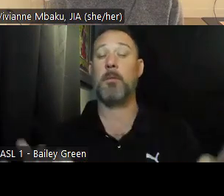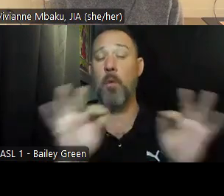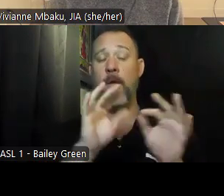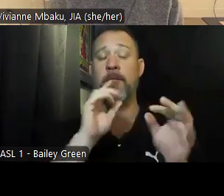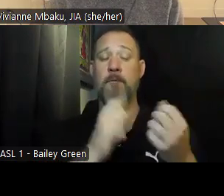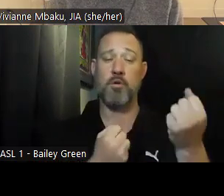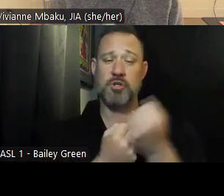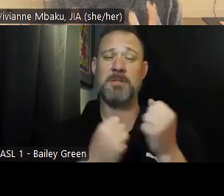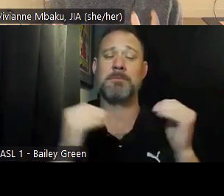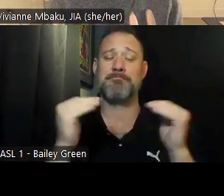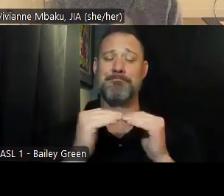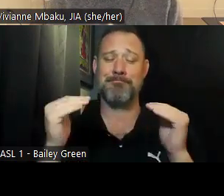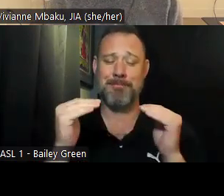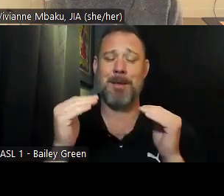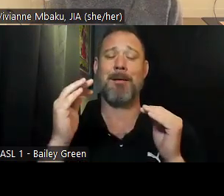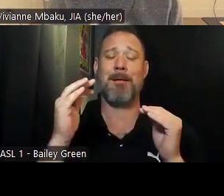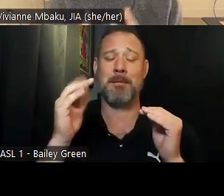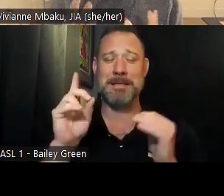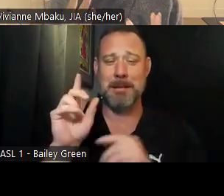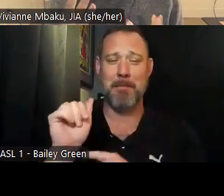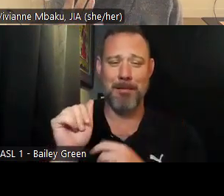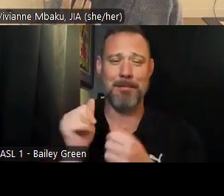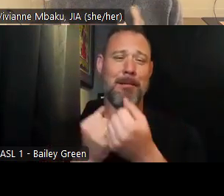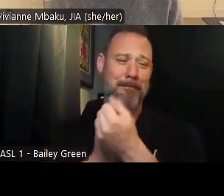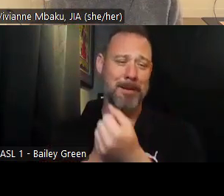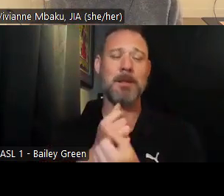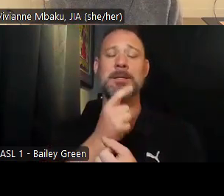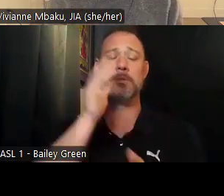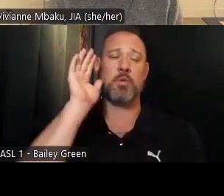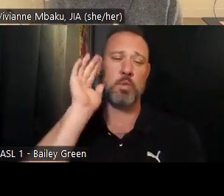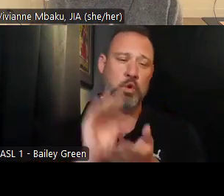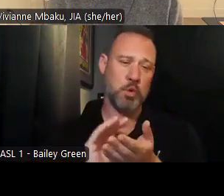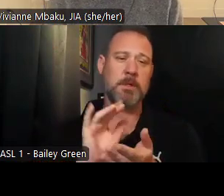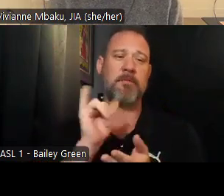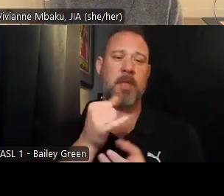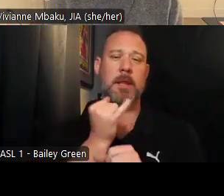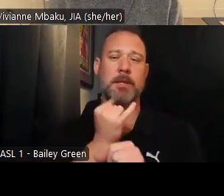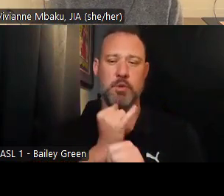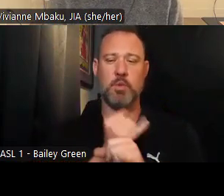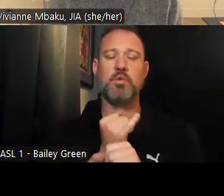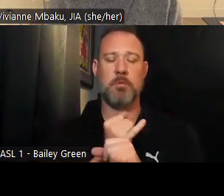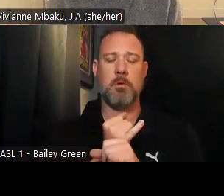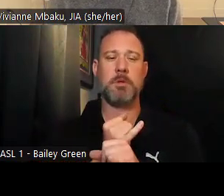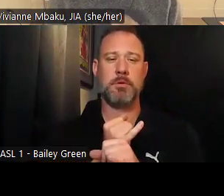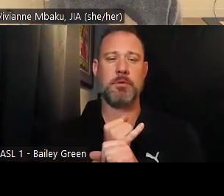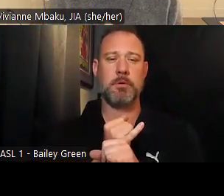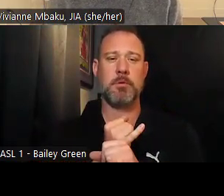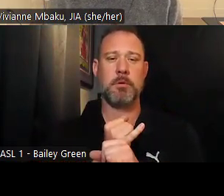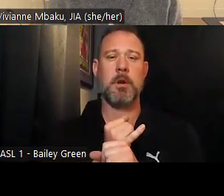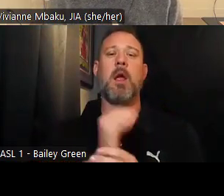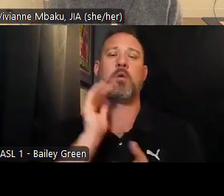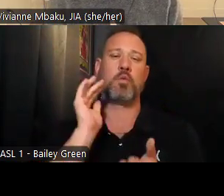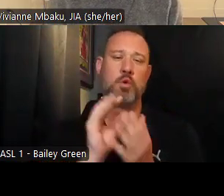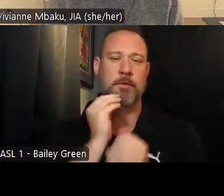advocates and disability advocates is this reducing of institutionalization and reducing